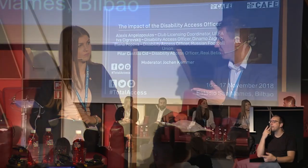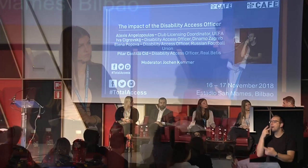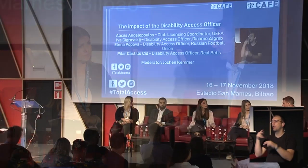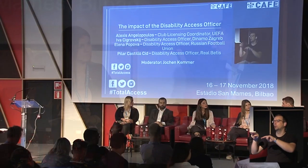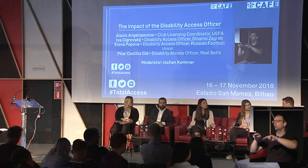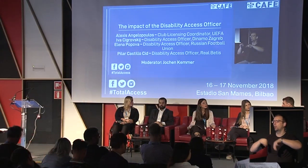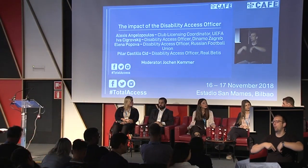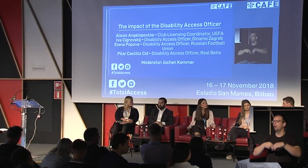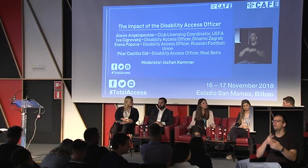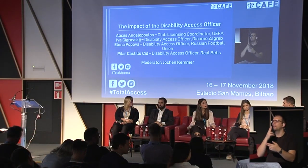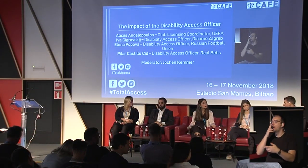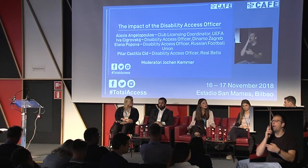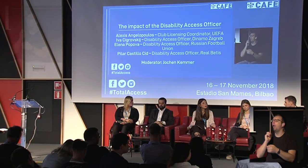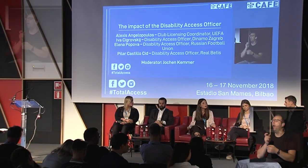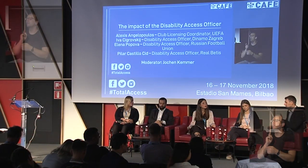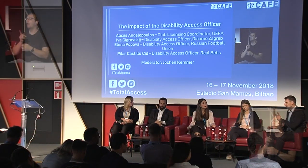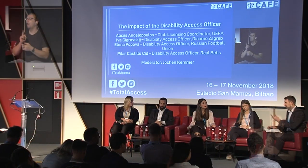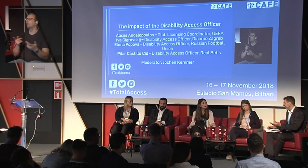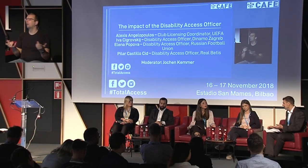you maybe explain a little bit about